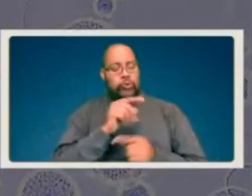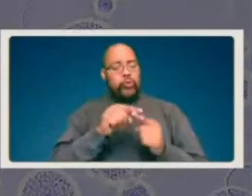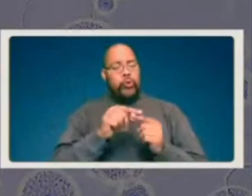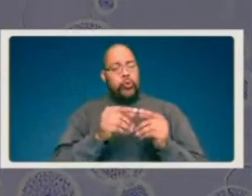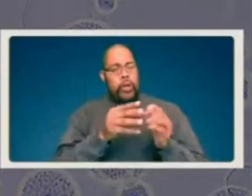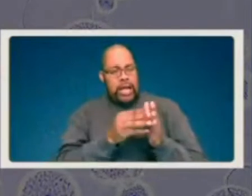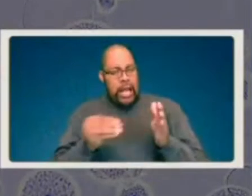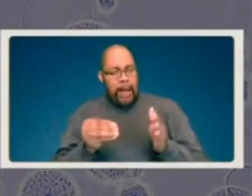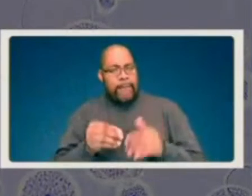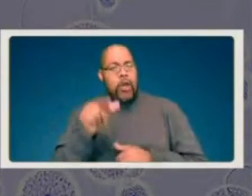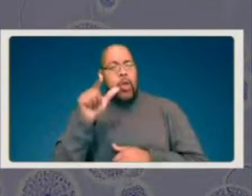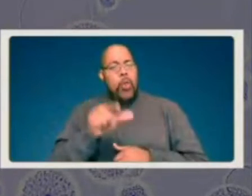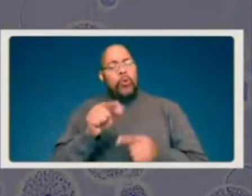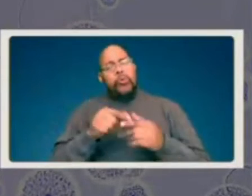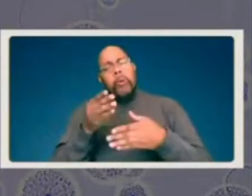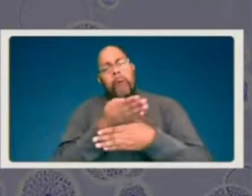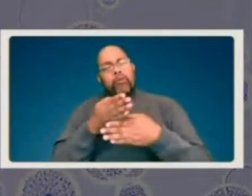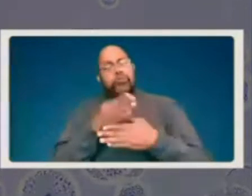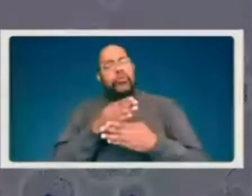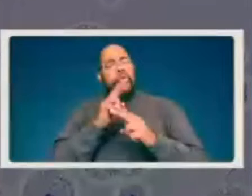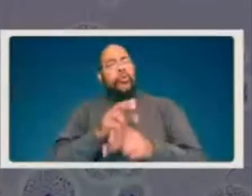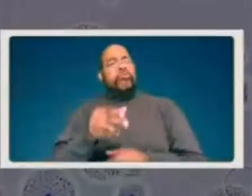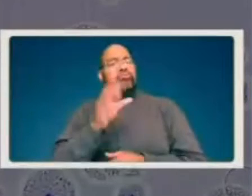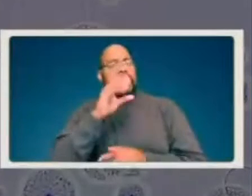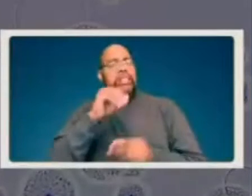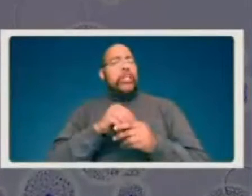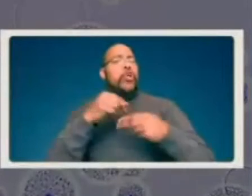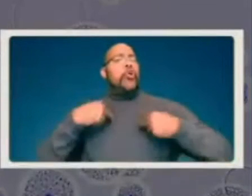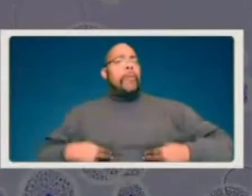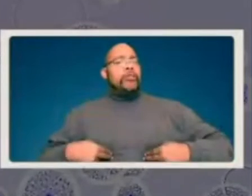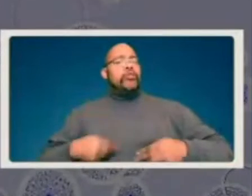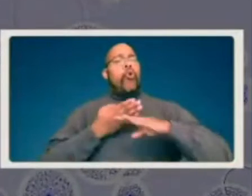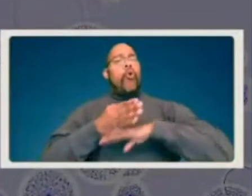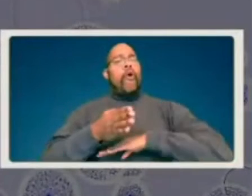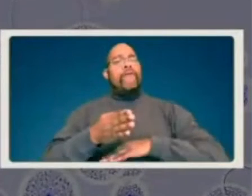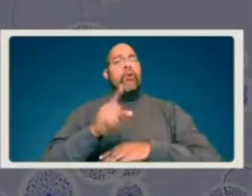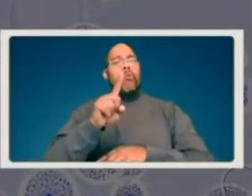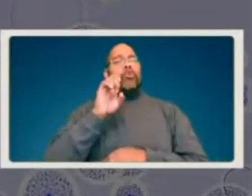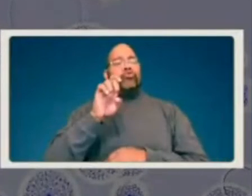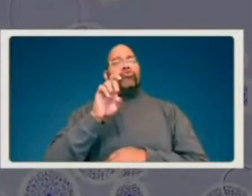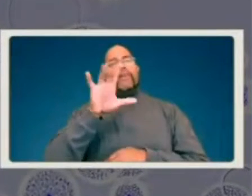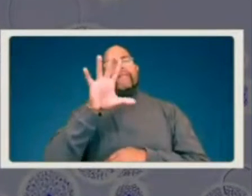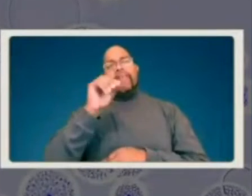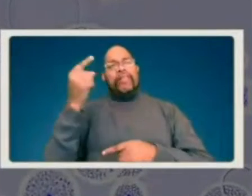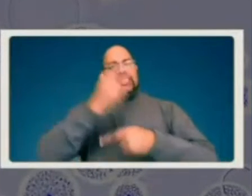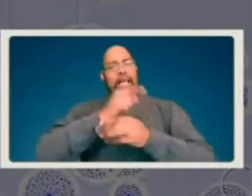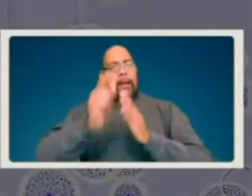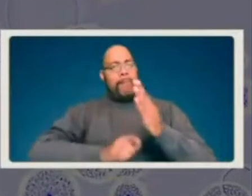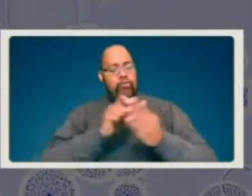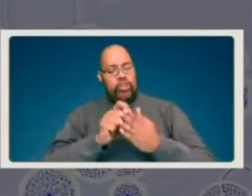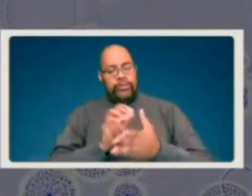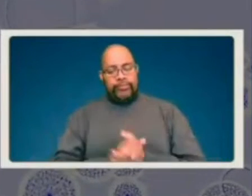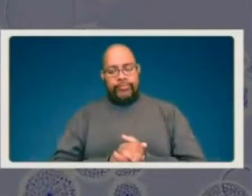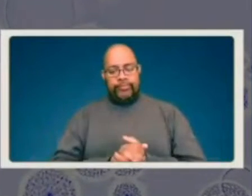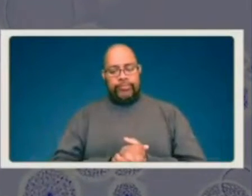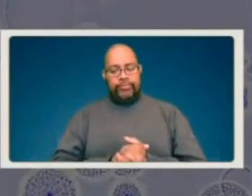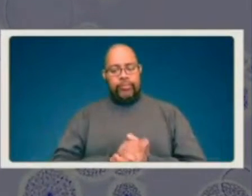rodents to mimic low to moderate use of alcohol in humans over a 150-day